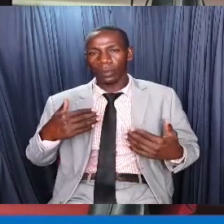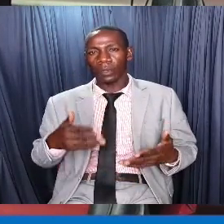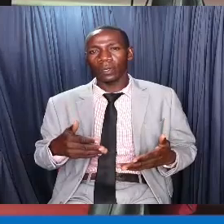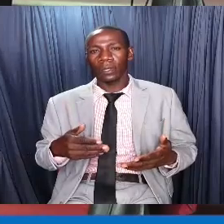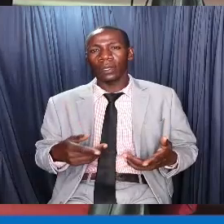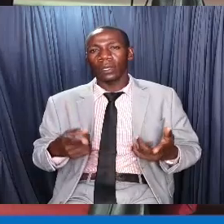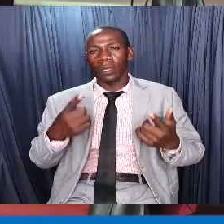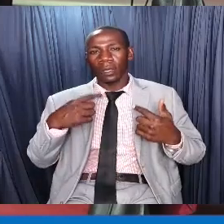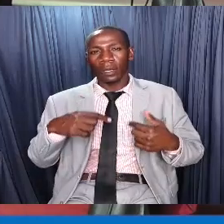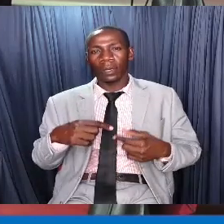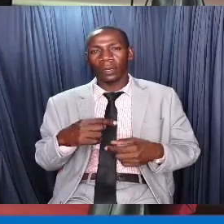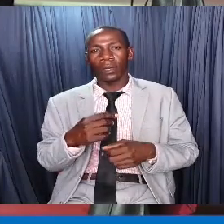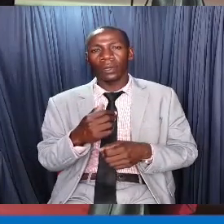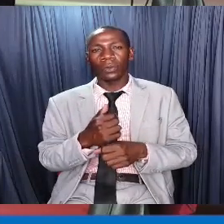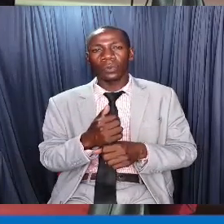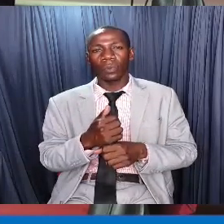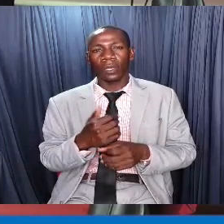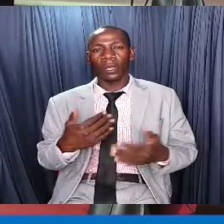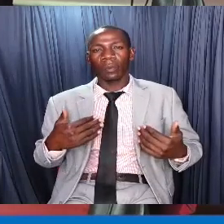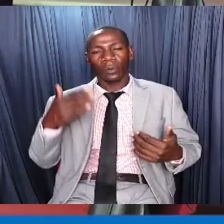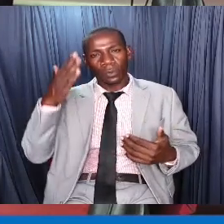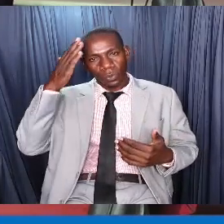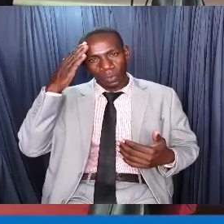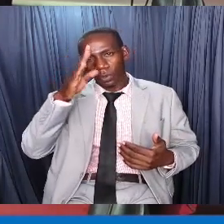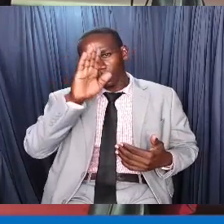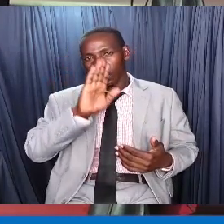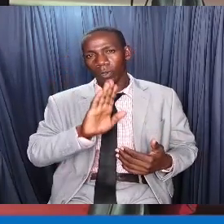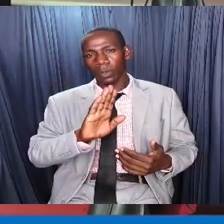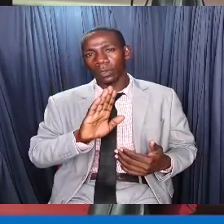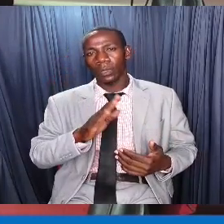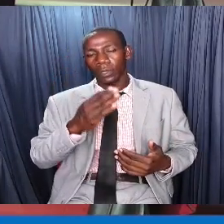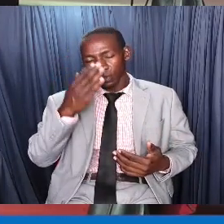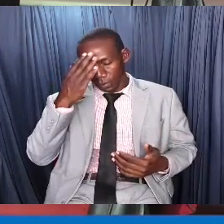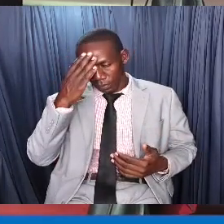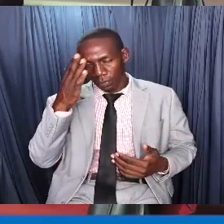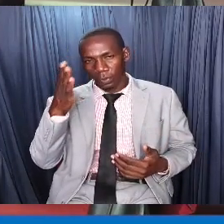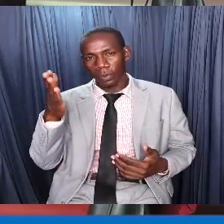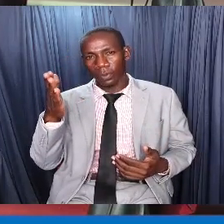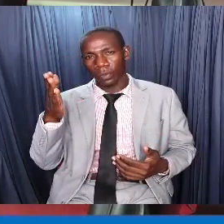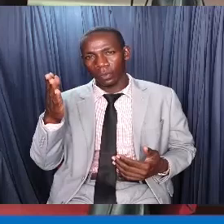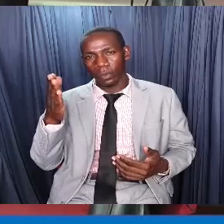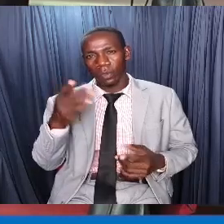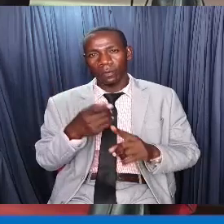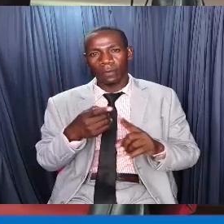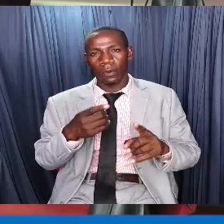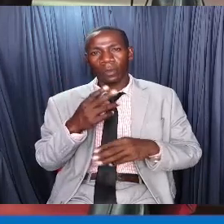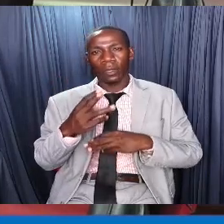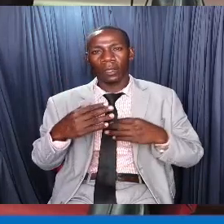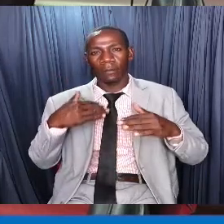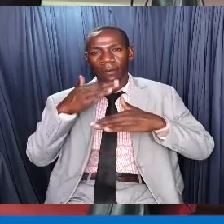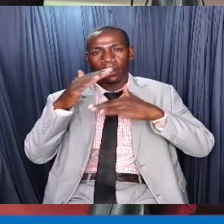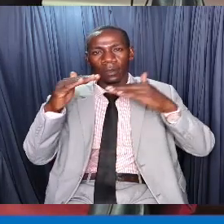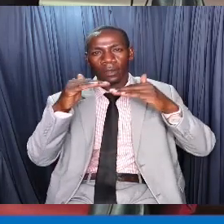people. Alikuja wafanye Mungu watu wamjue Mungu. He came to make people know God. Yeye ni mnyenyekevu. He is so humble. Toka huko mbinguni. From